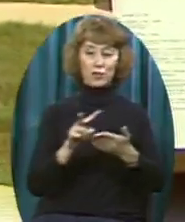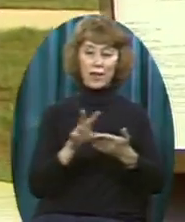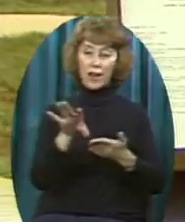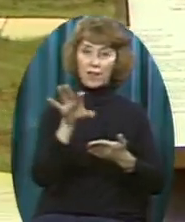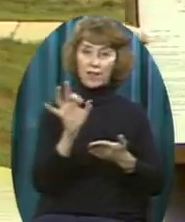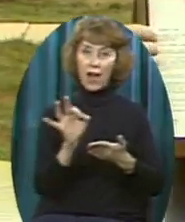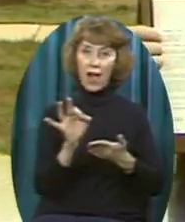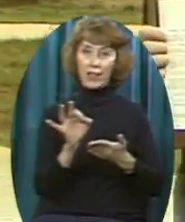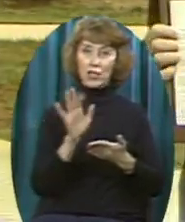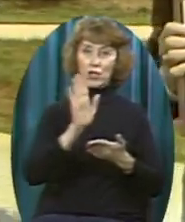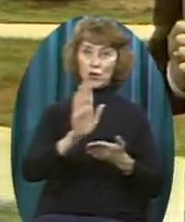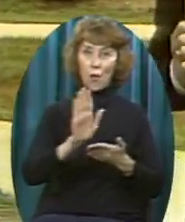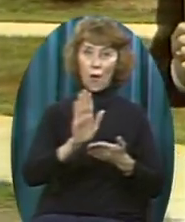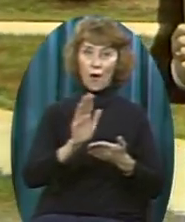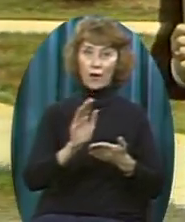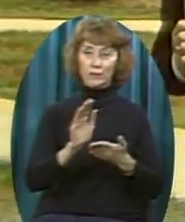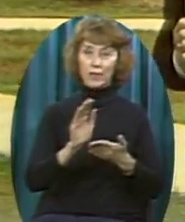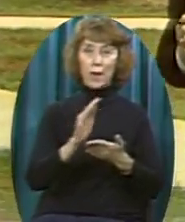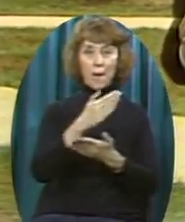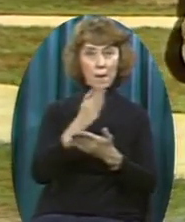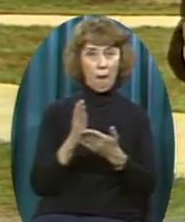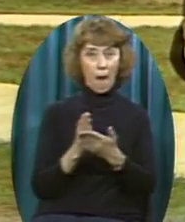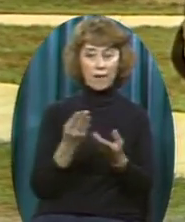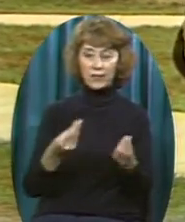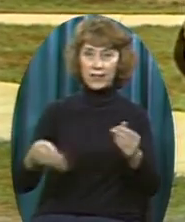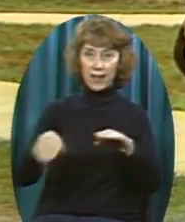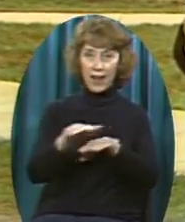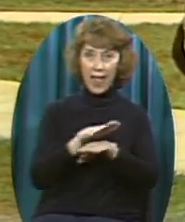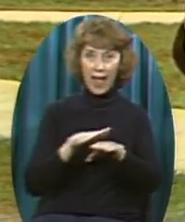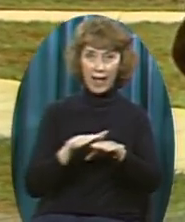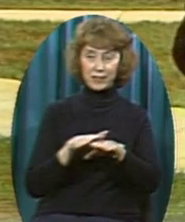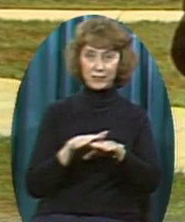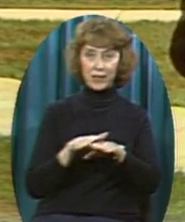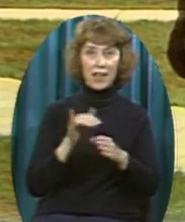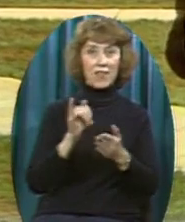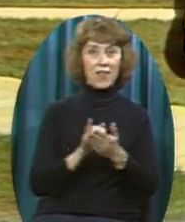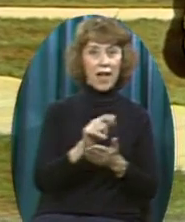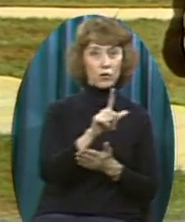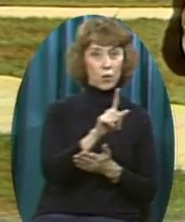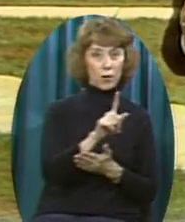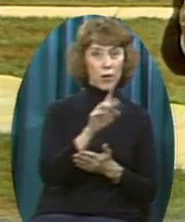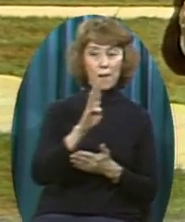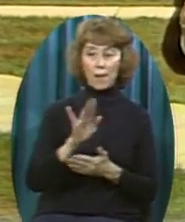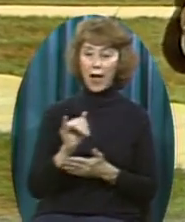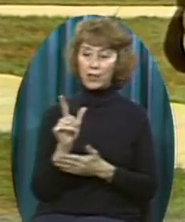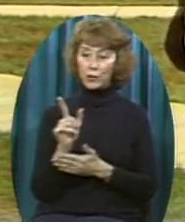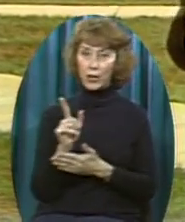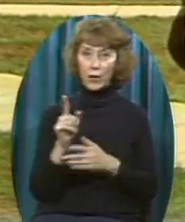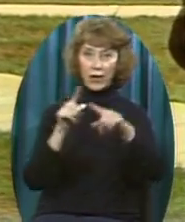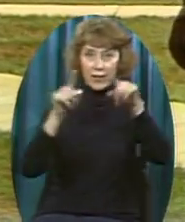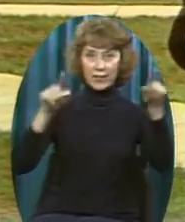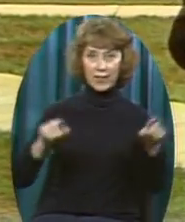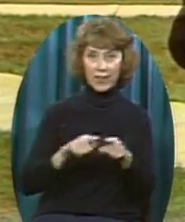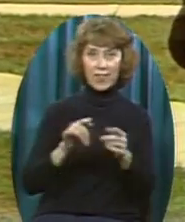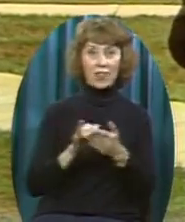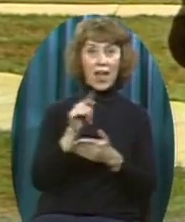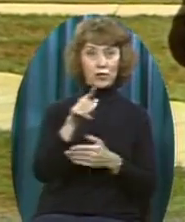find the approximate location of that one plat, that 21 by 21 plat that you staked your claim